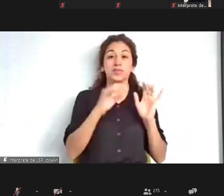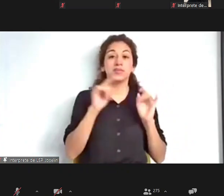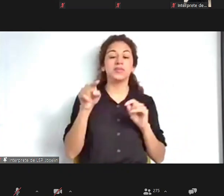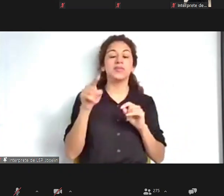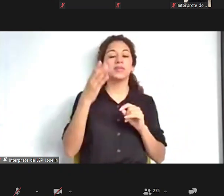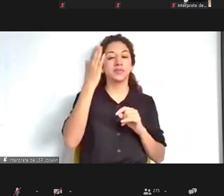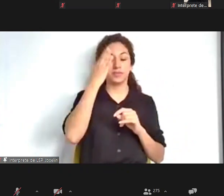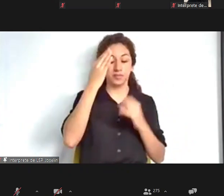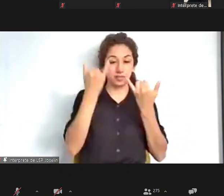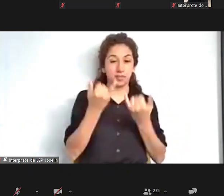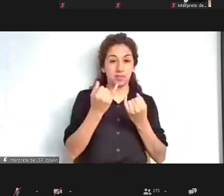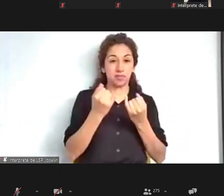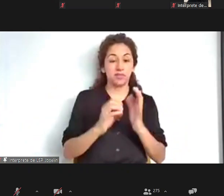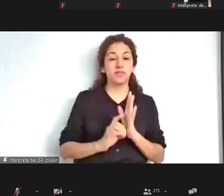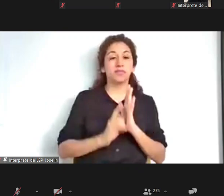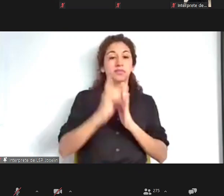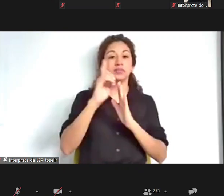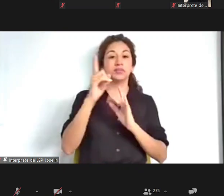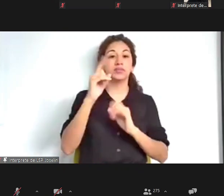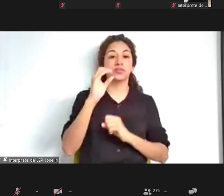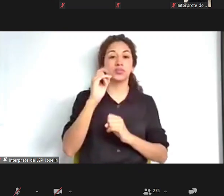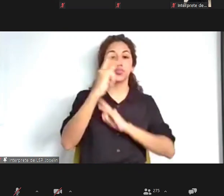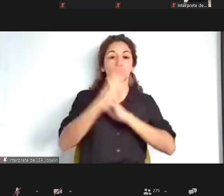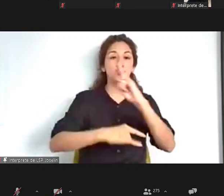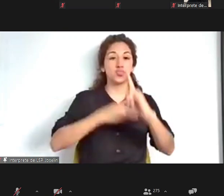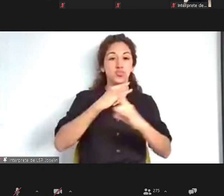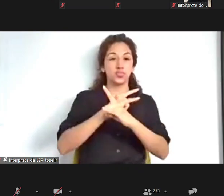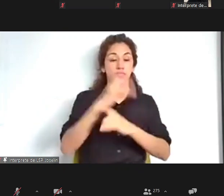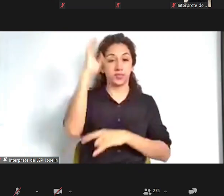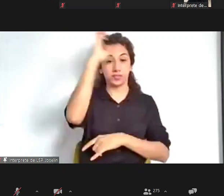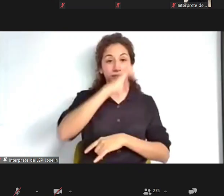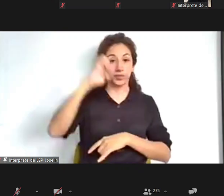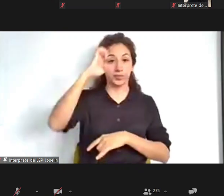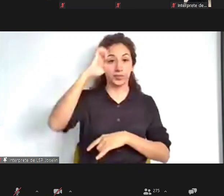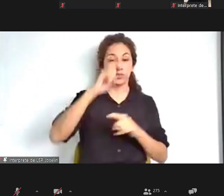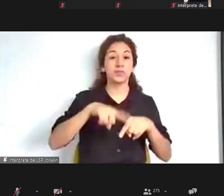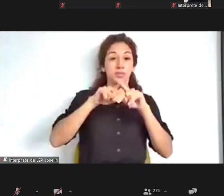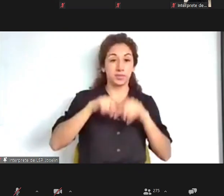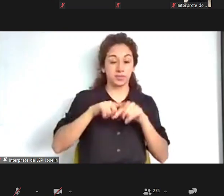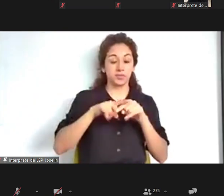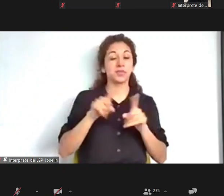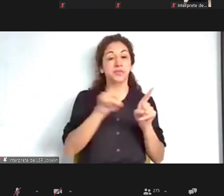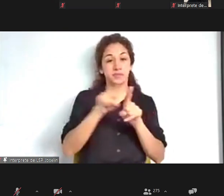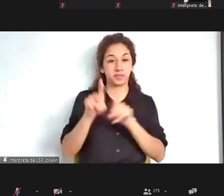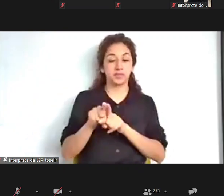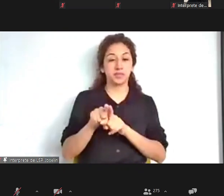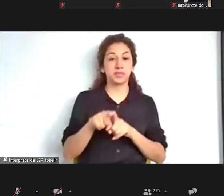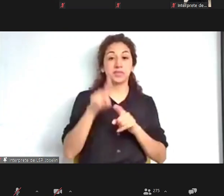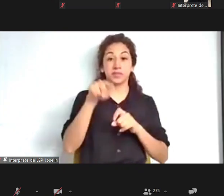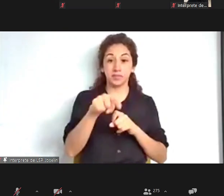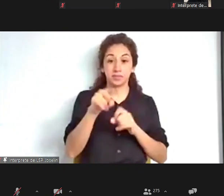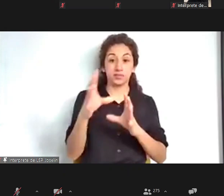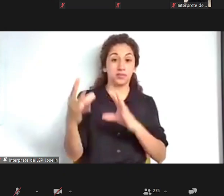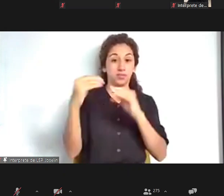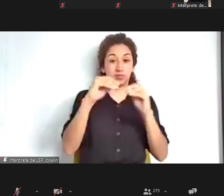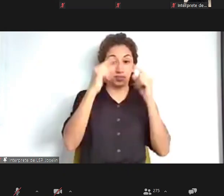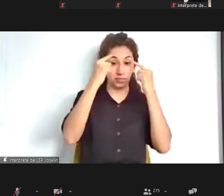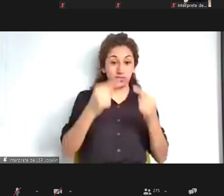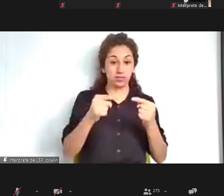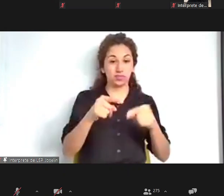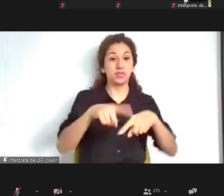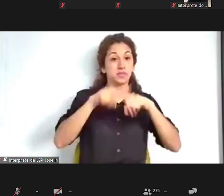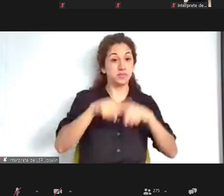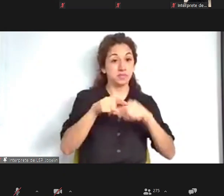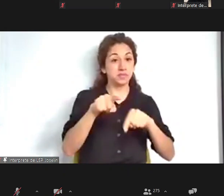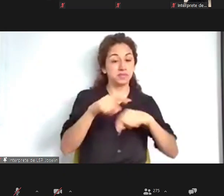mandatory that is now give been done done in the european union and their member states that i'm